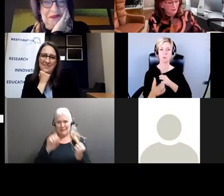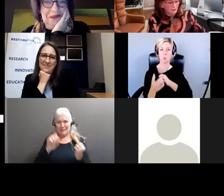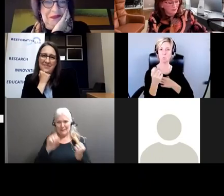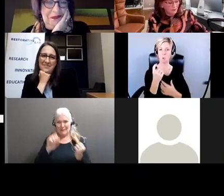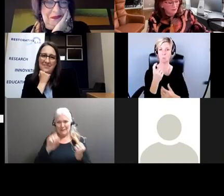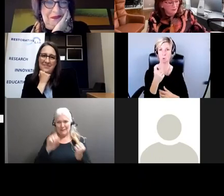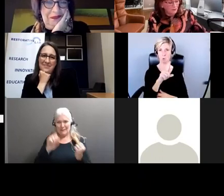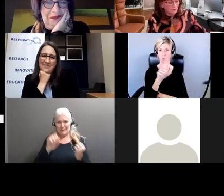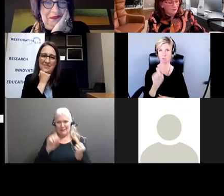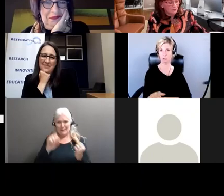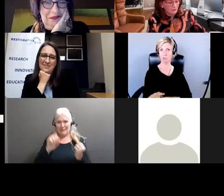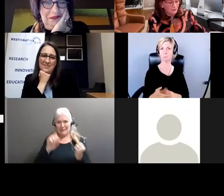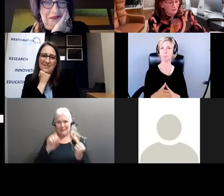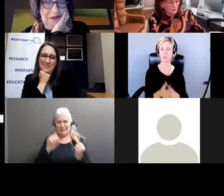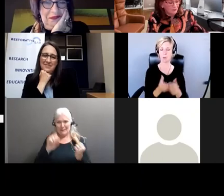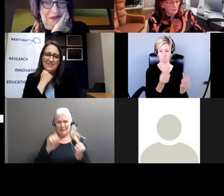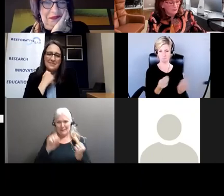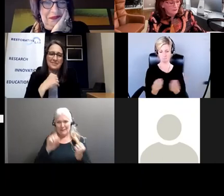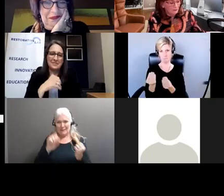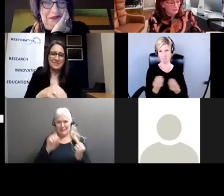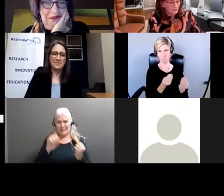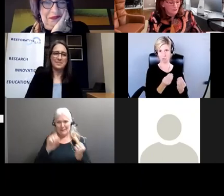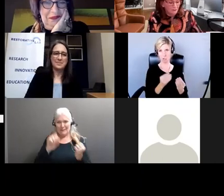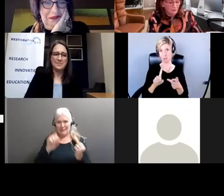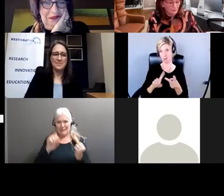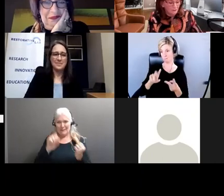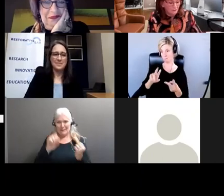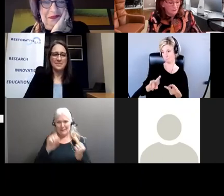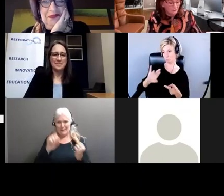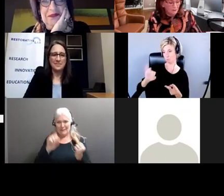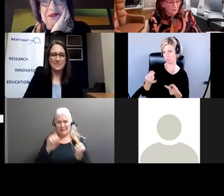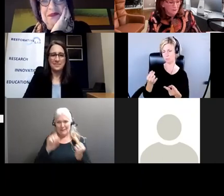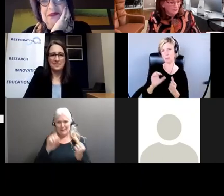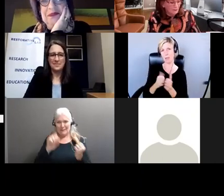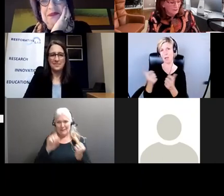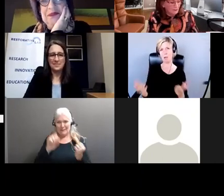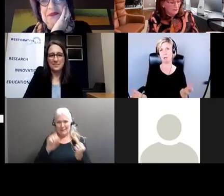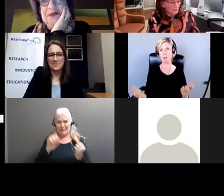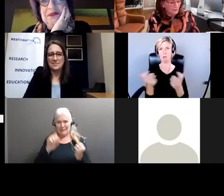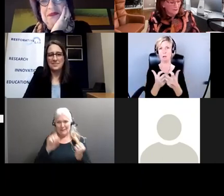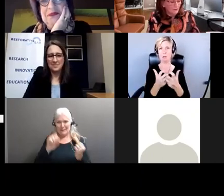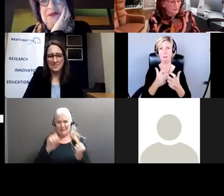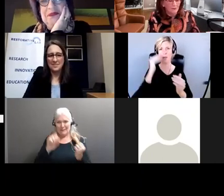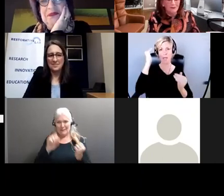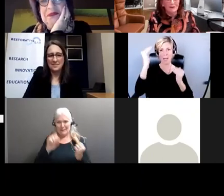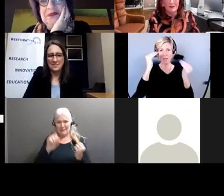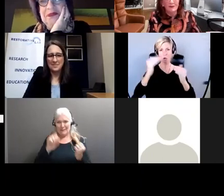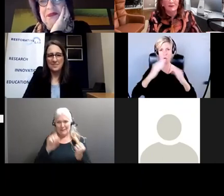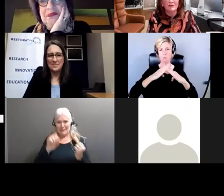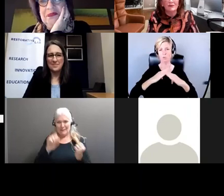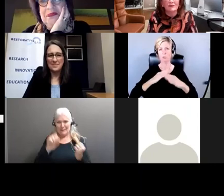how does mediation and restorative justice fit in with the adult protection process? Thank you.